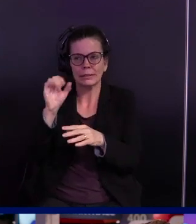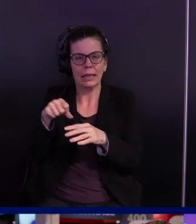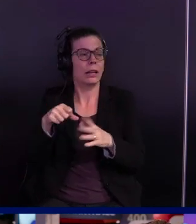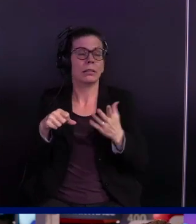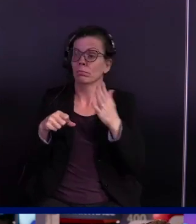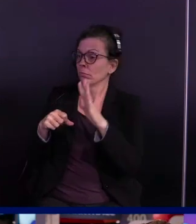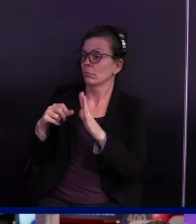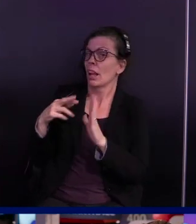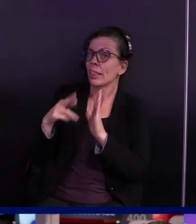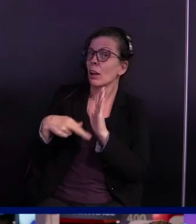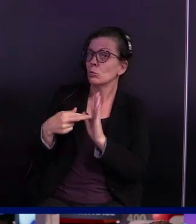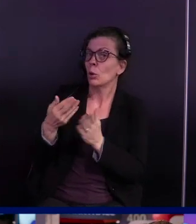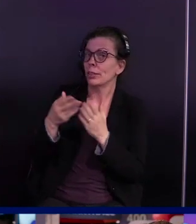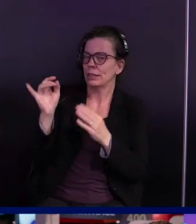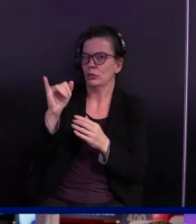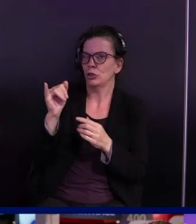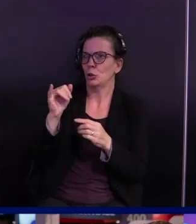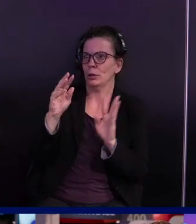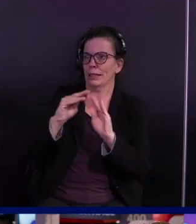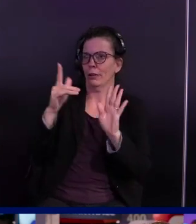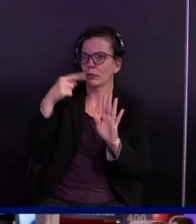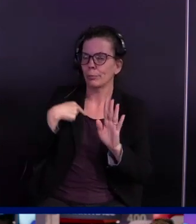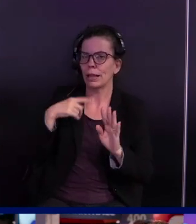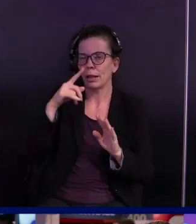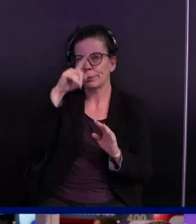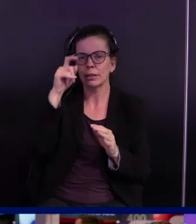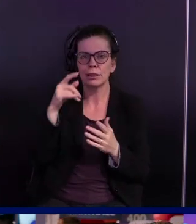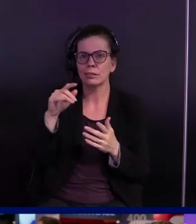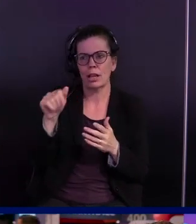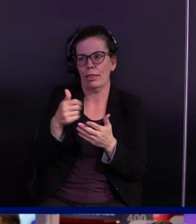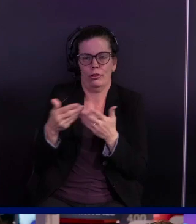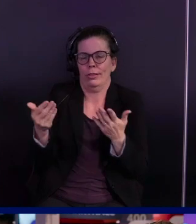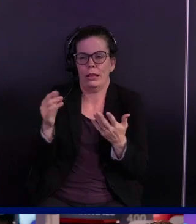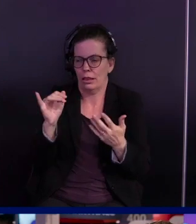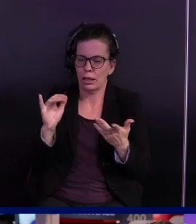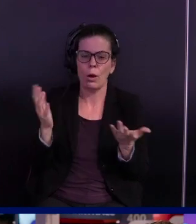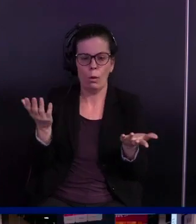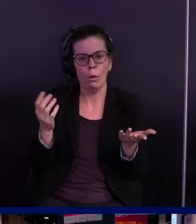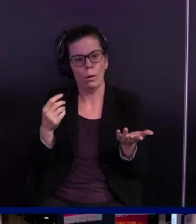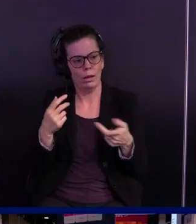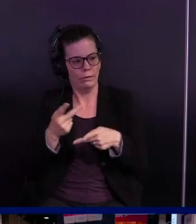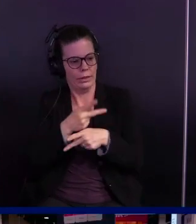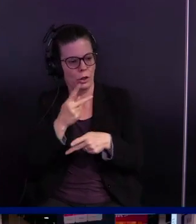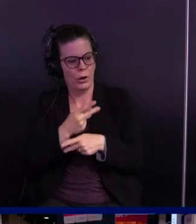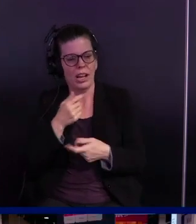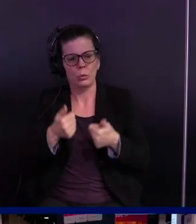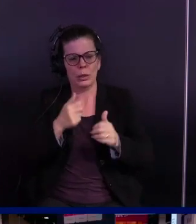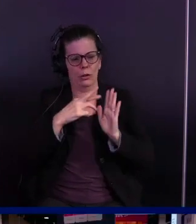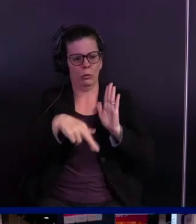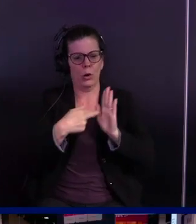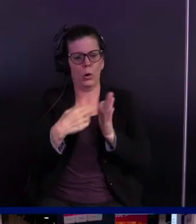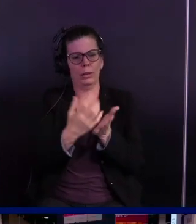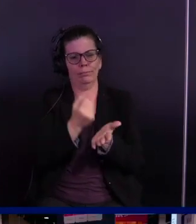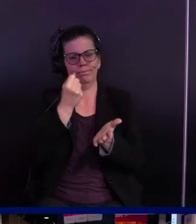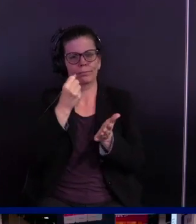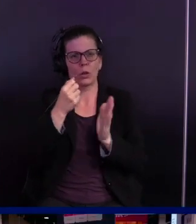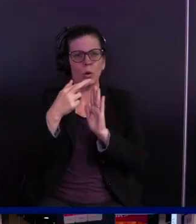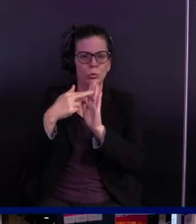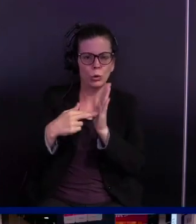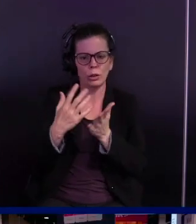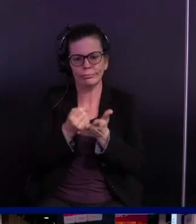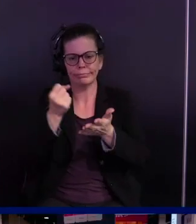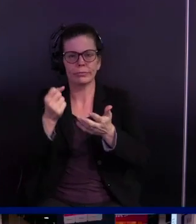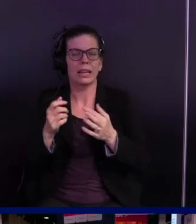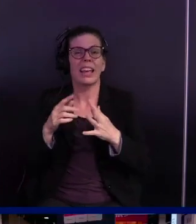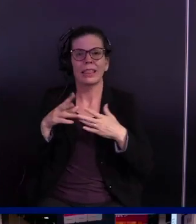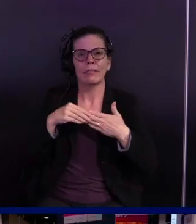role thing made sense to me, because it's just another thing. Like let's figure out what role's being used, and it's right there for you. And